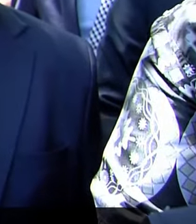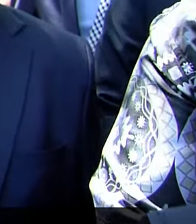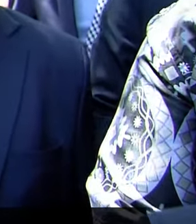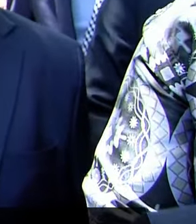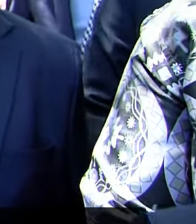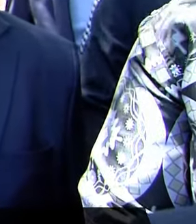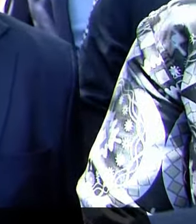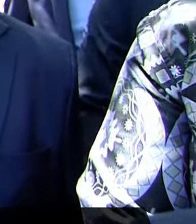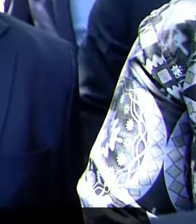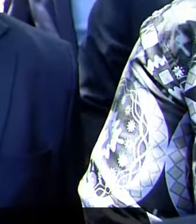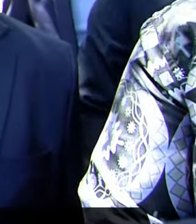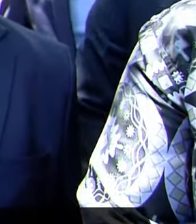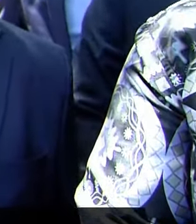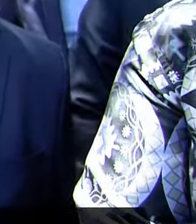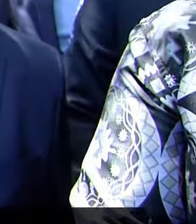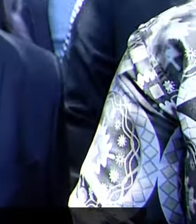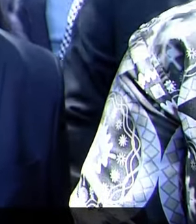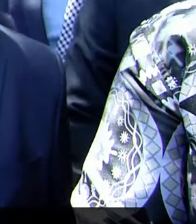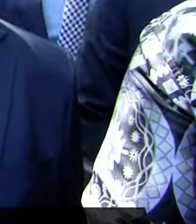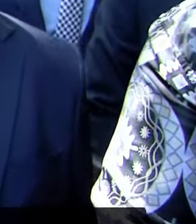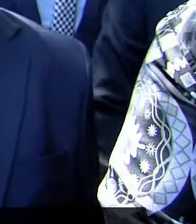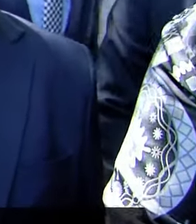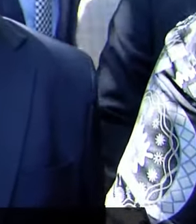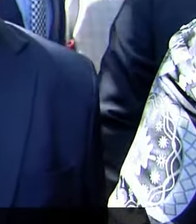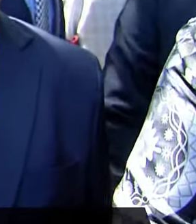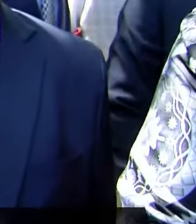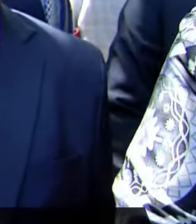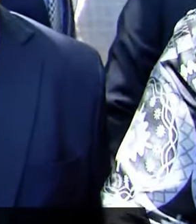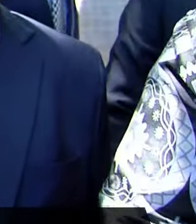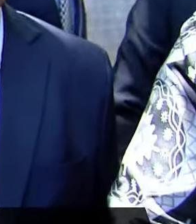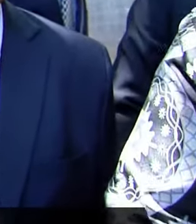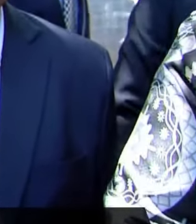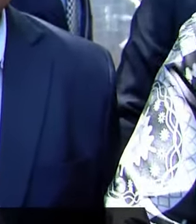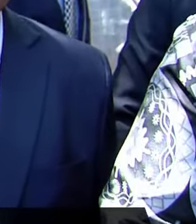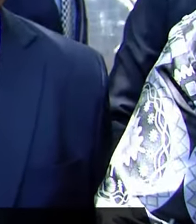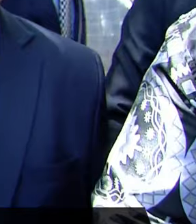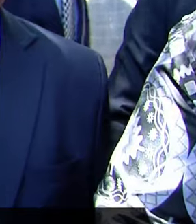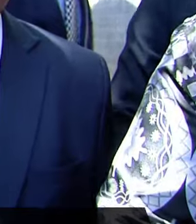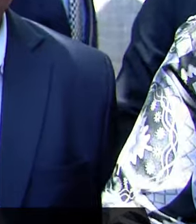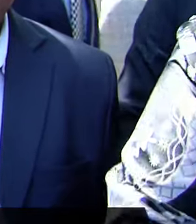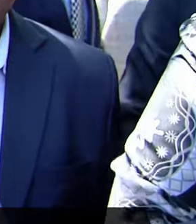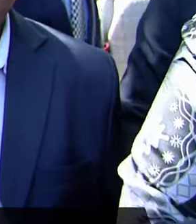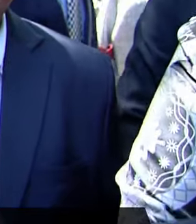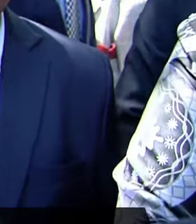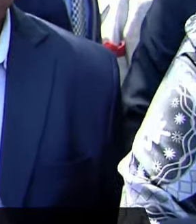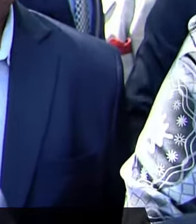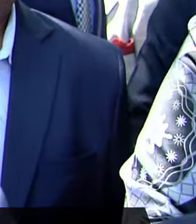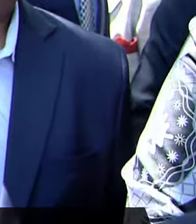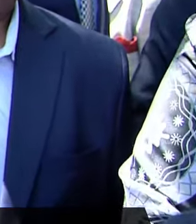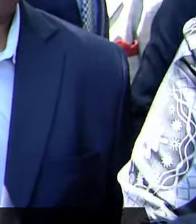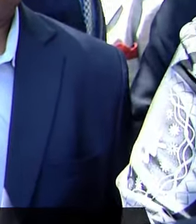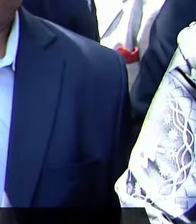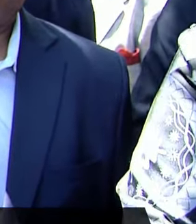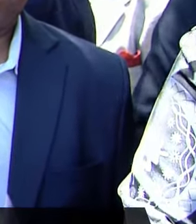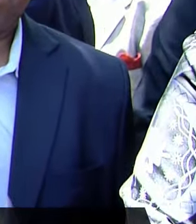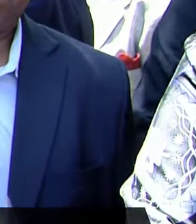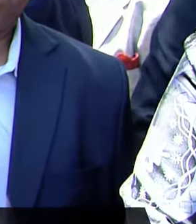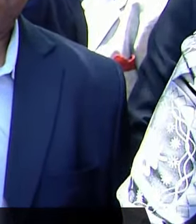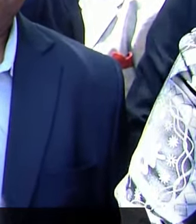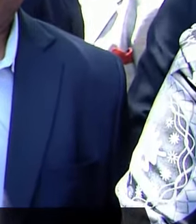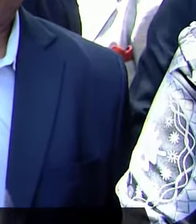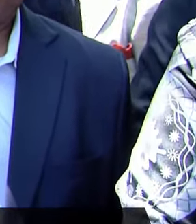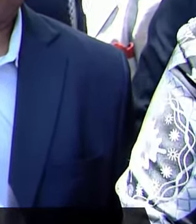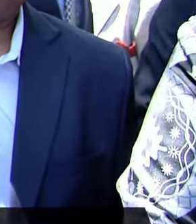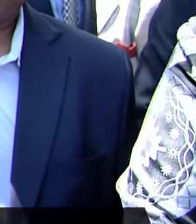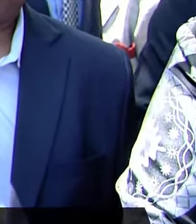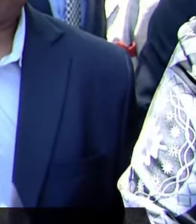Well, I don't know. We have to respond to the challenges in the country, whether all of the problems that